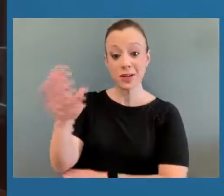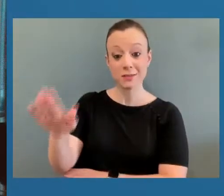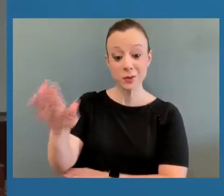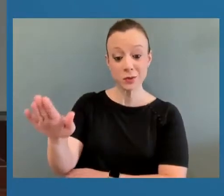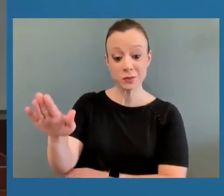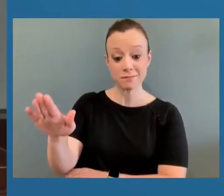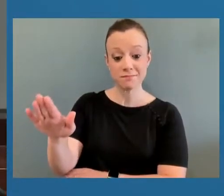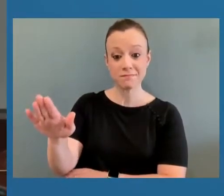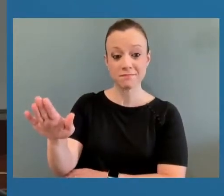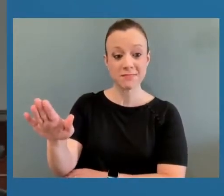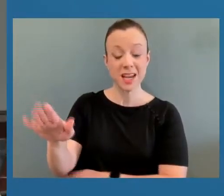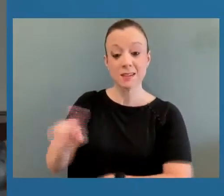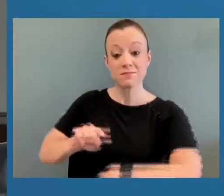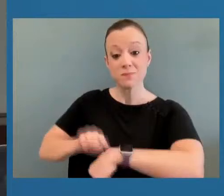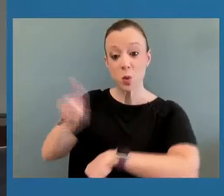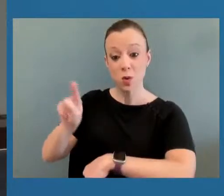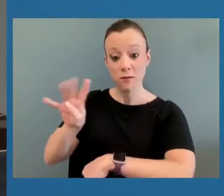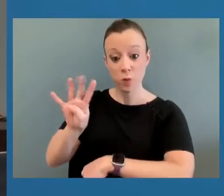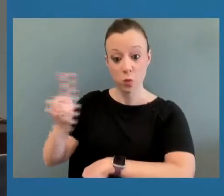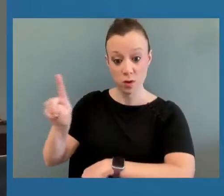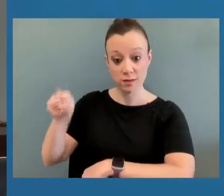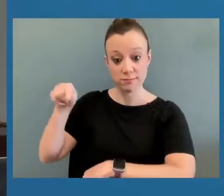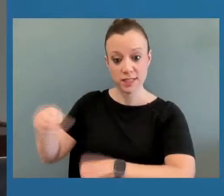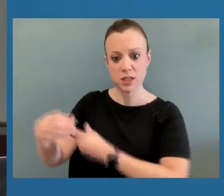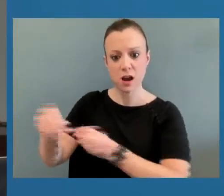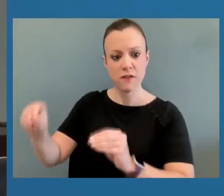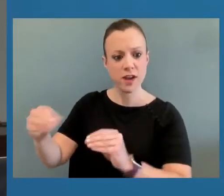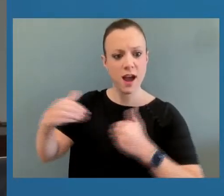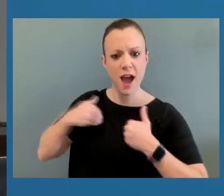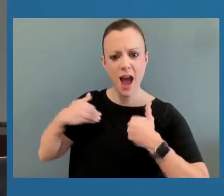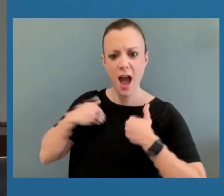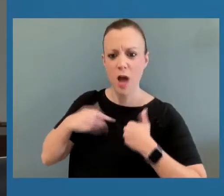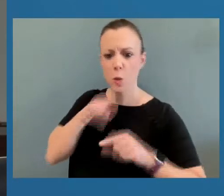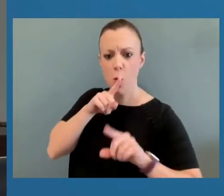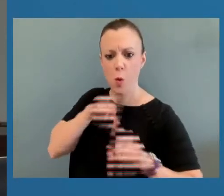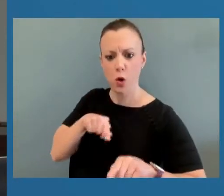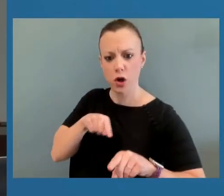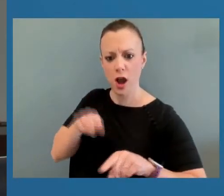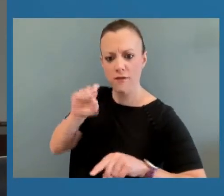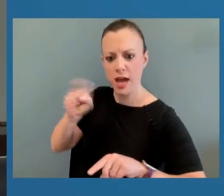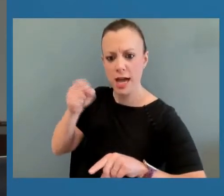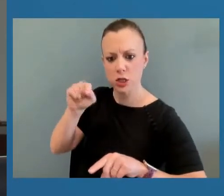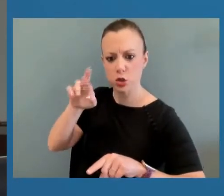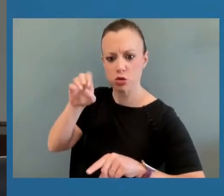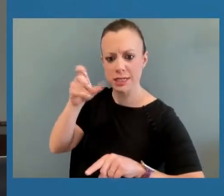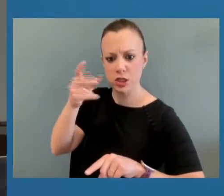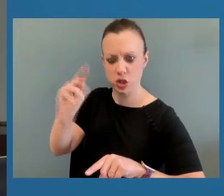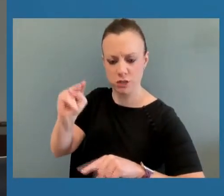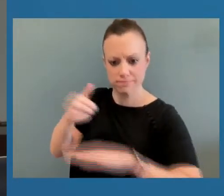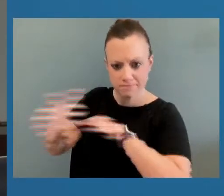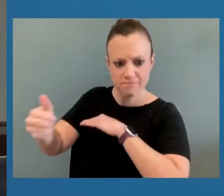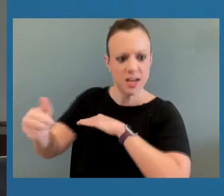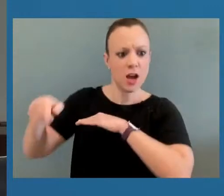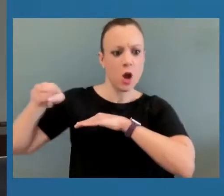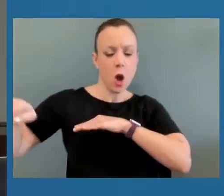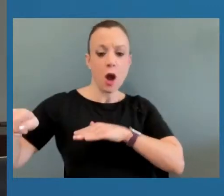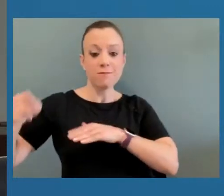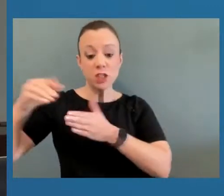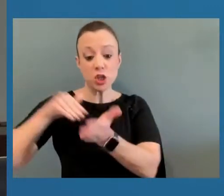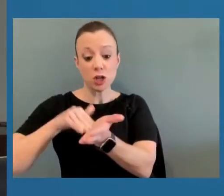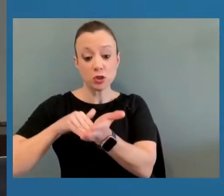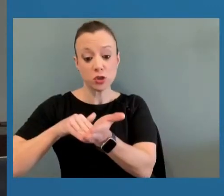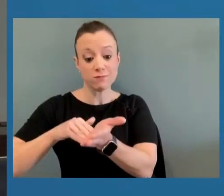At 1:41 today, this office received an order of extradition for a New York doctor, an abortion provider who lives